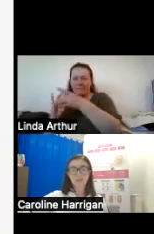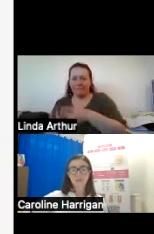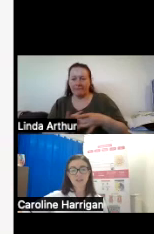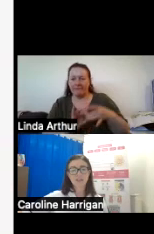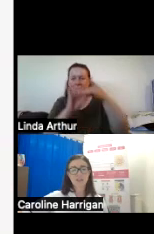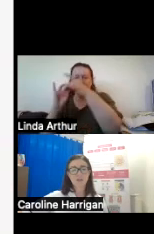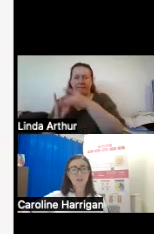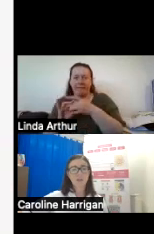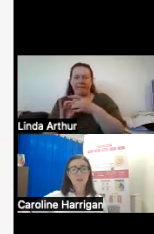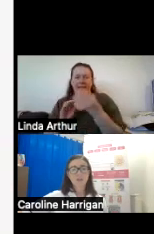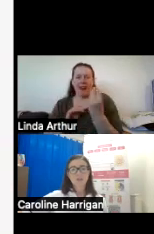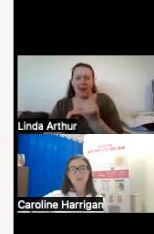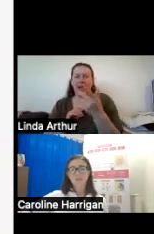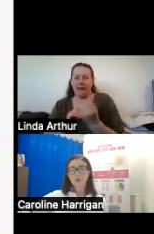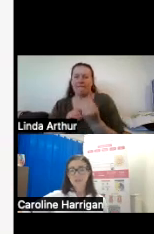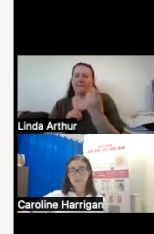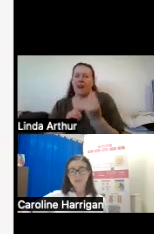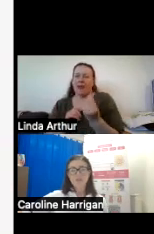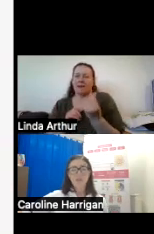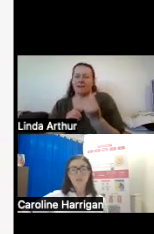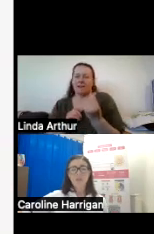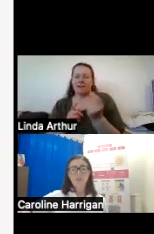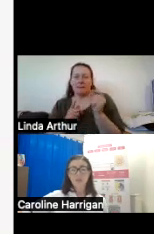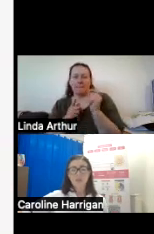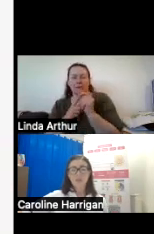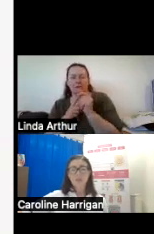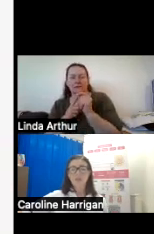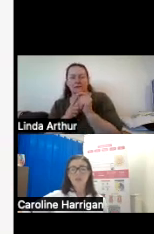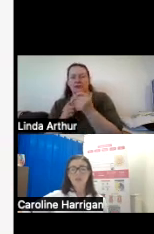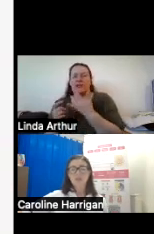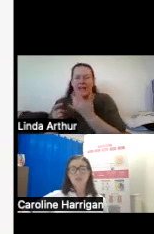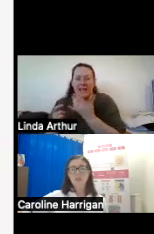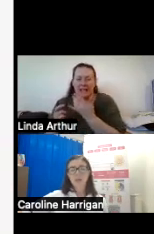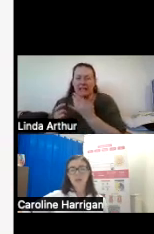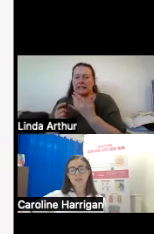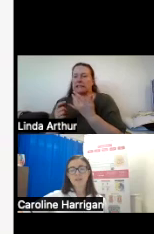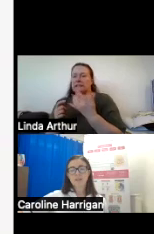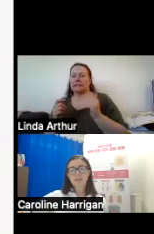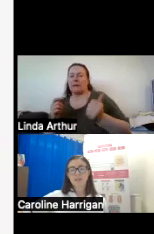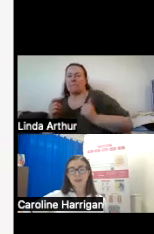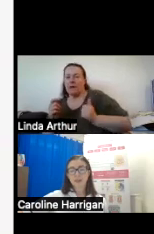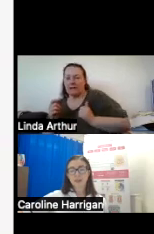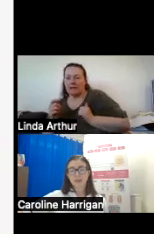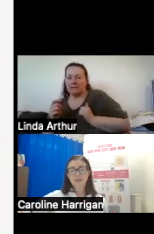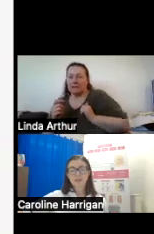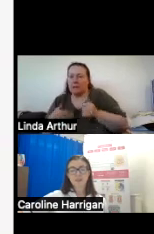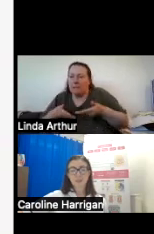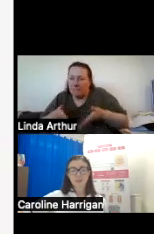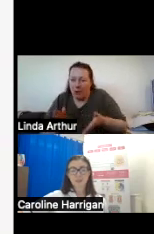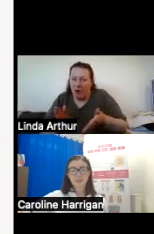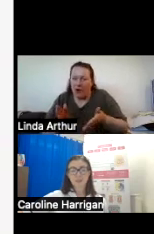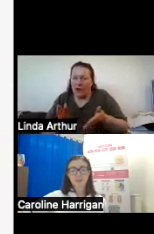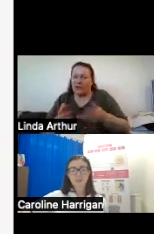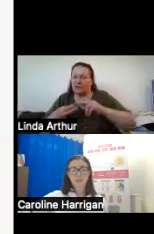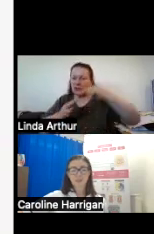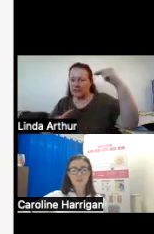several of these things. So prostate surgery, your age, pregnancy, childbirth, your